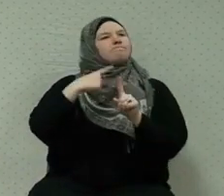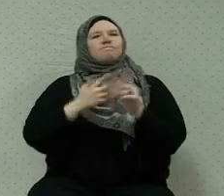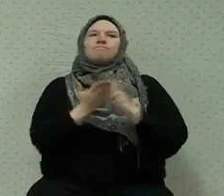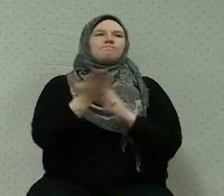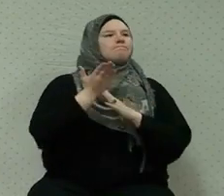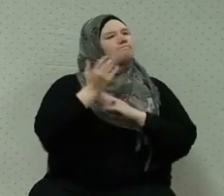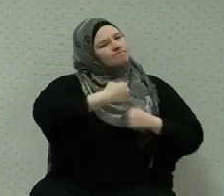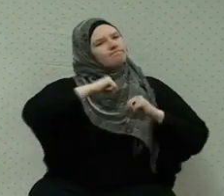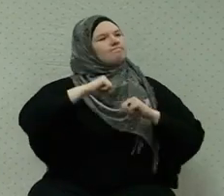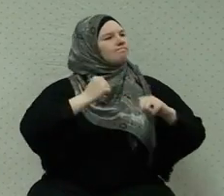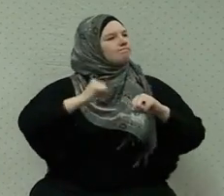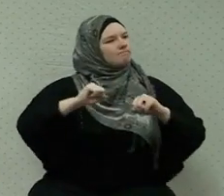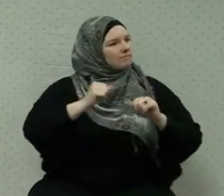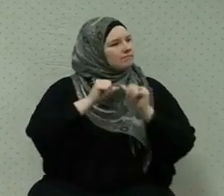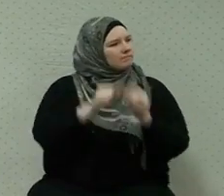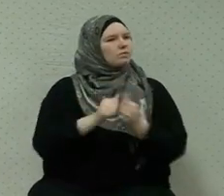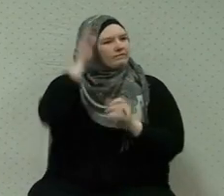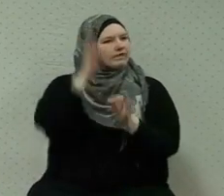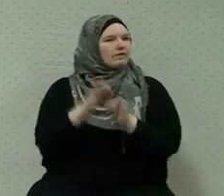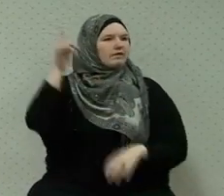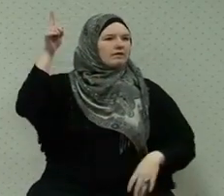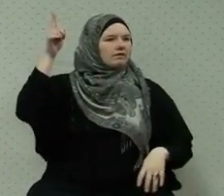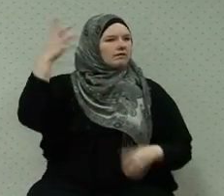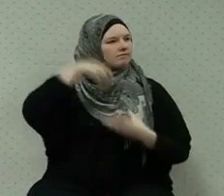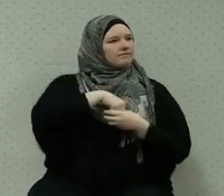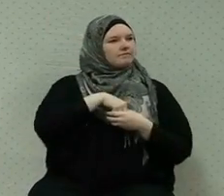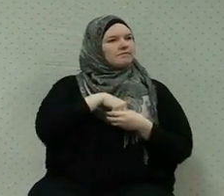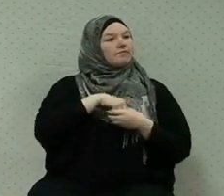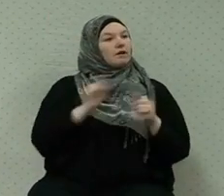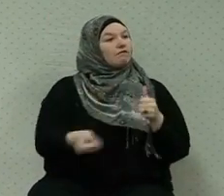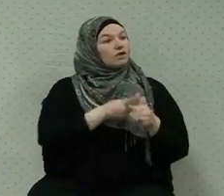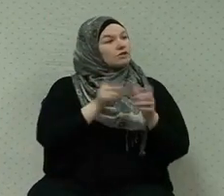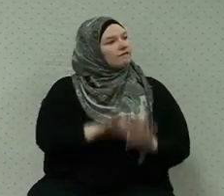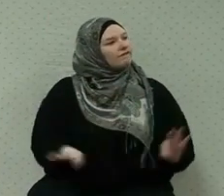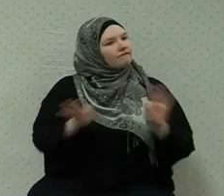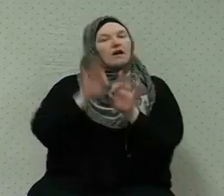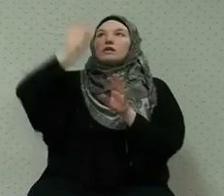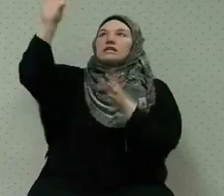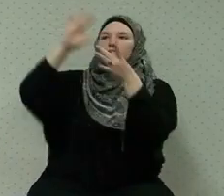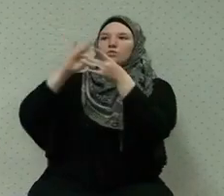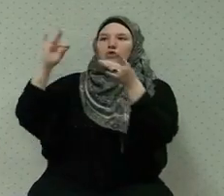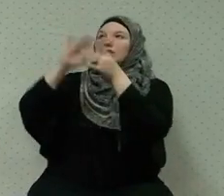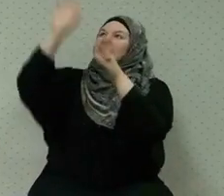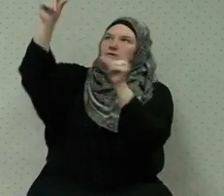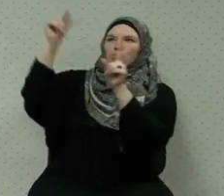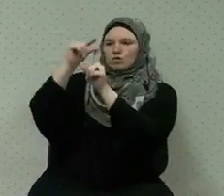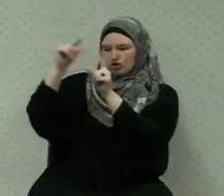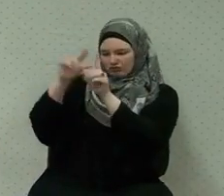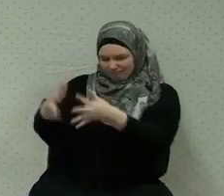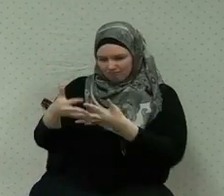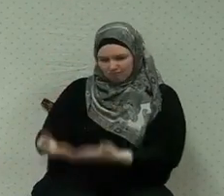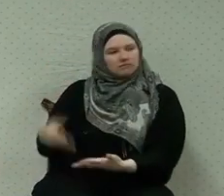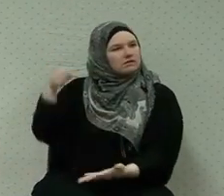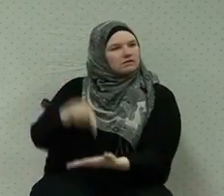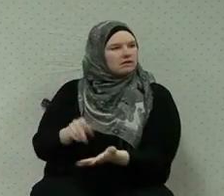Allah, the first point of order is to value His word, to value the